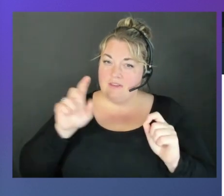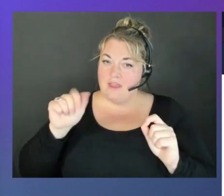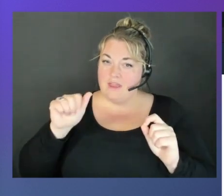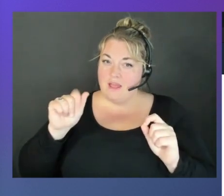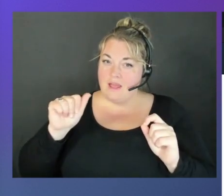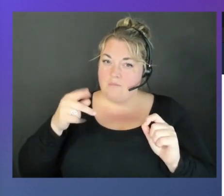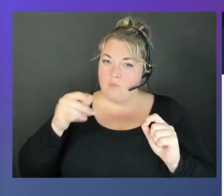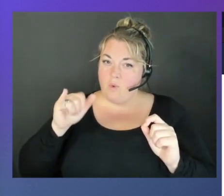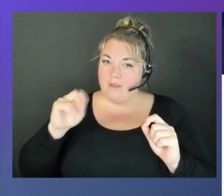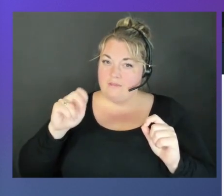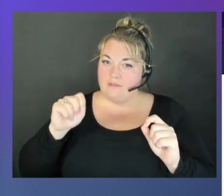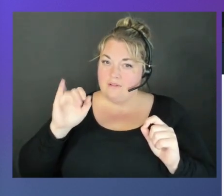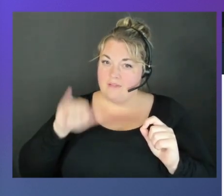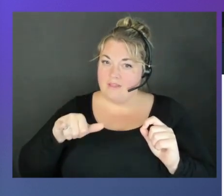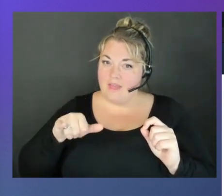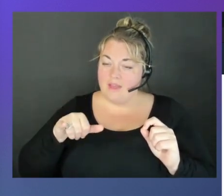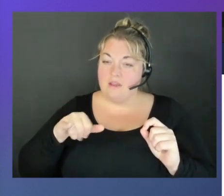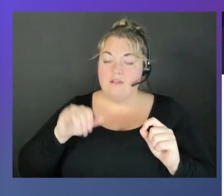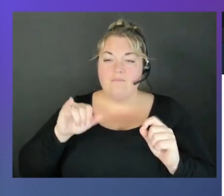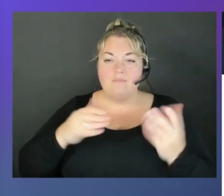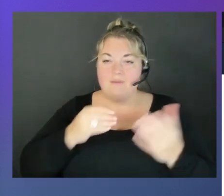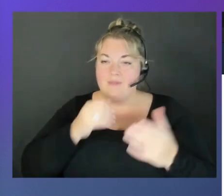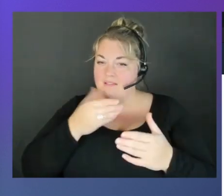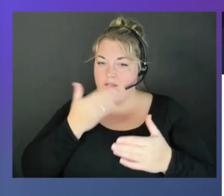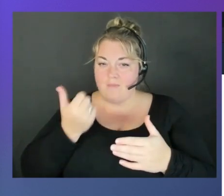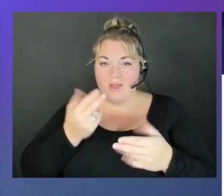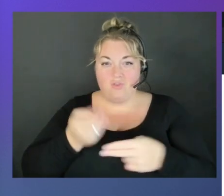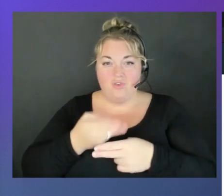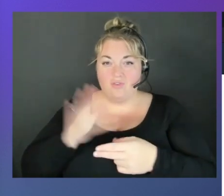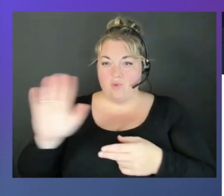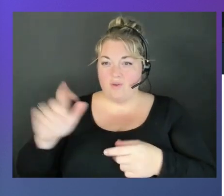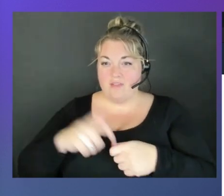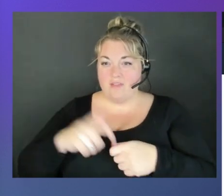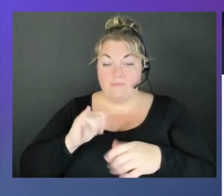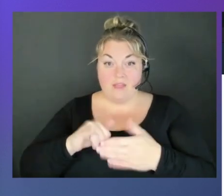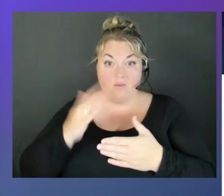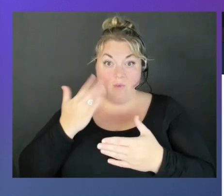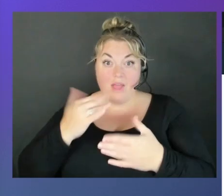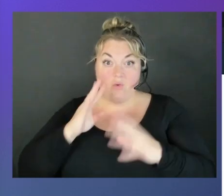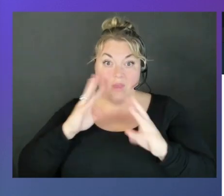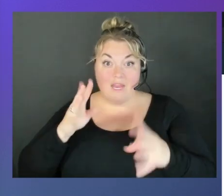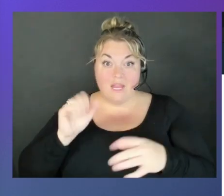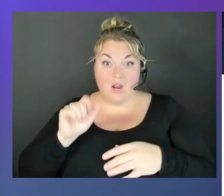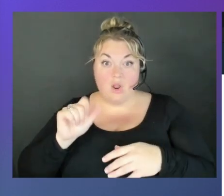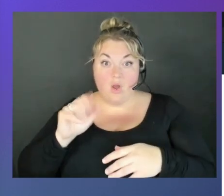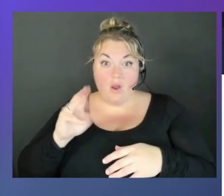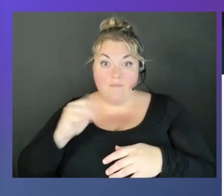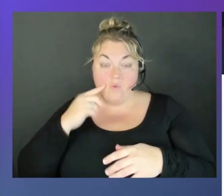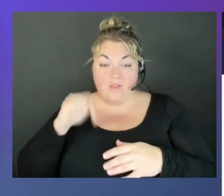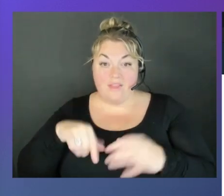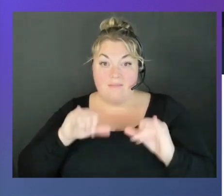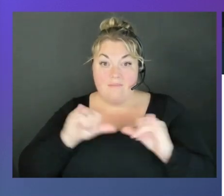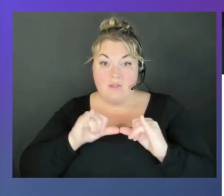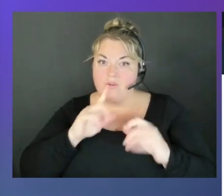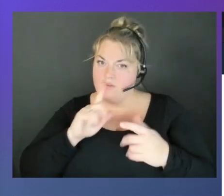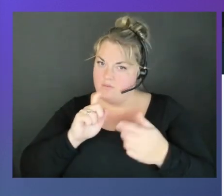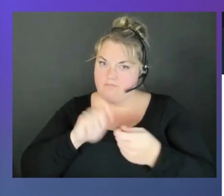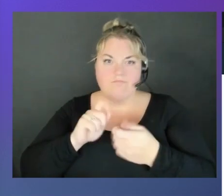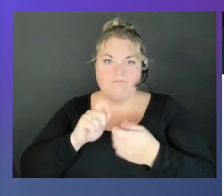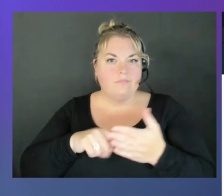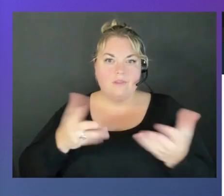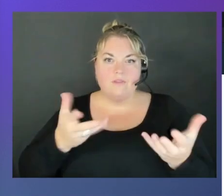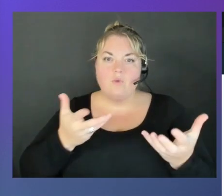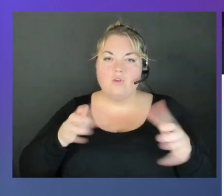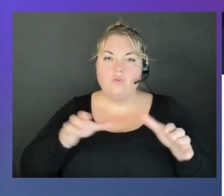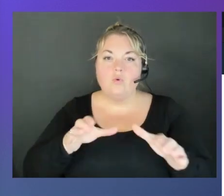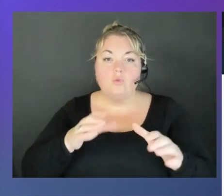your time, which is why creating an alarm on this metric is exactly the thing to do. Now, you could change the display, but still have that burn